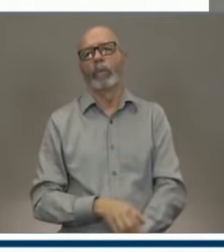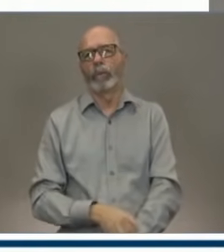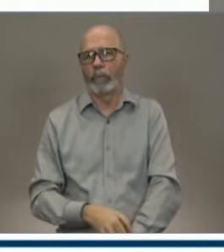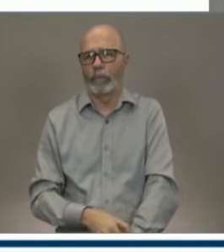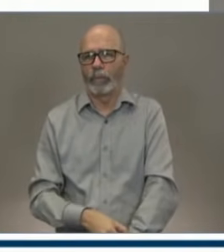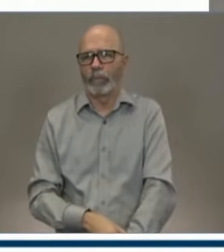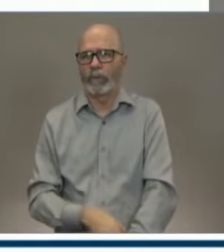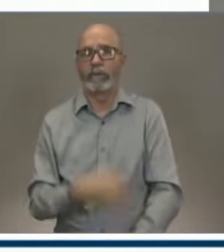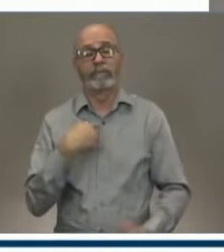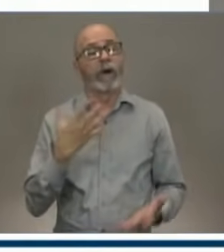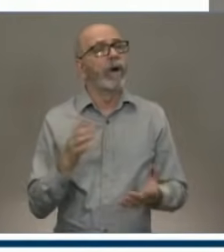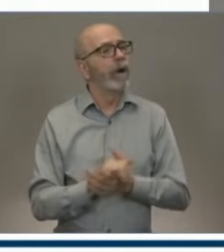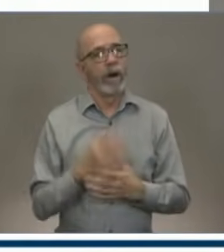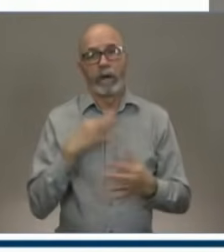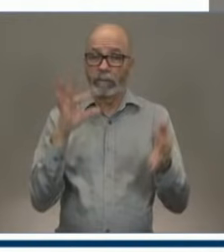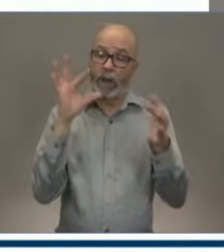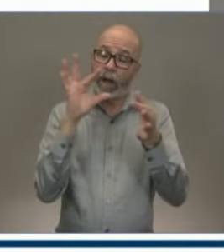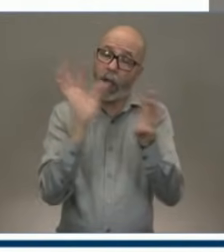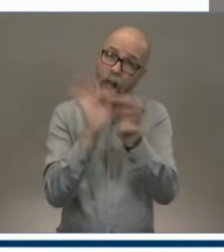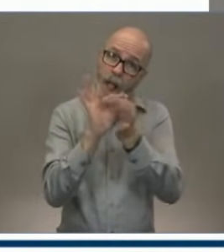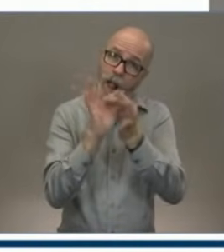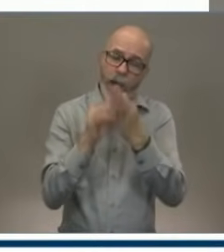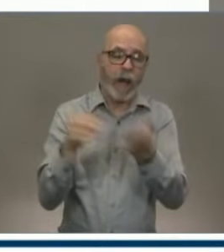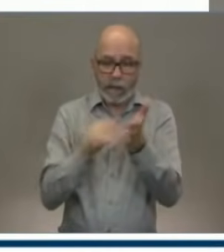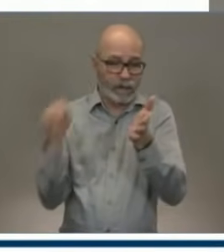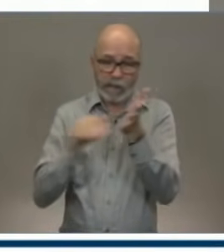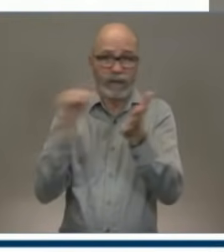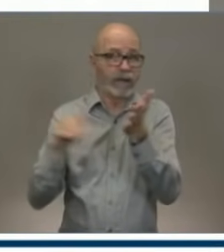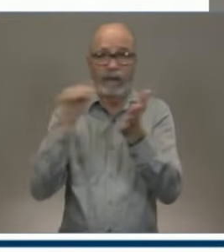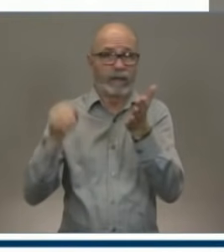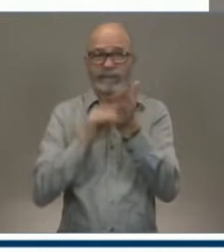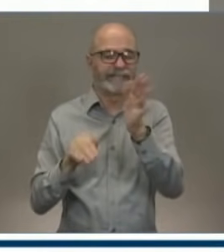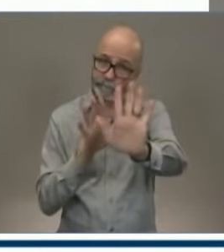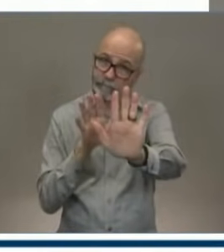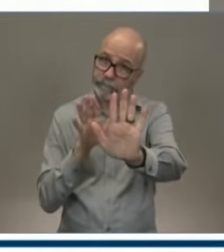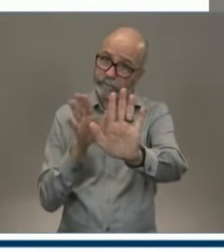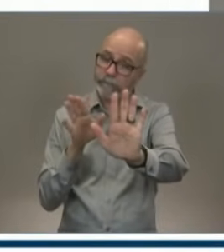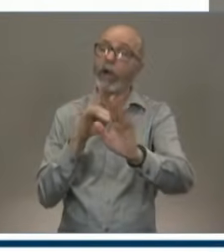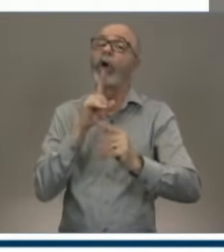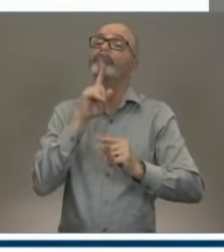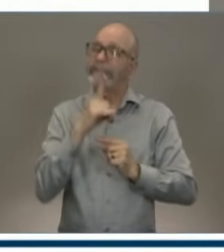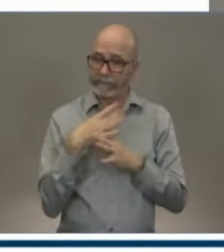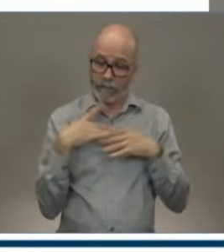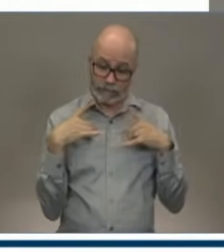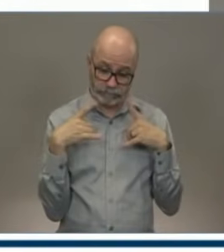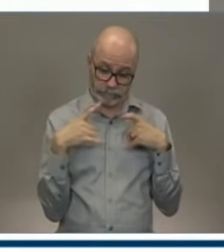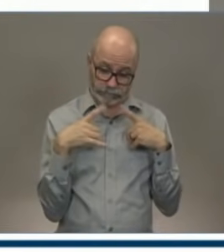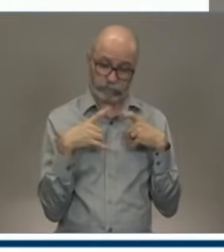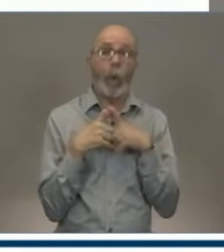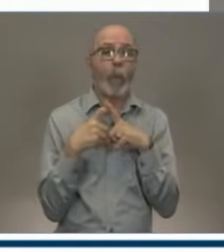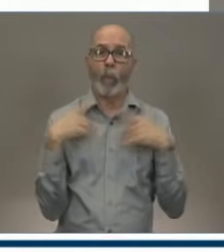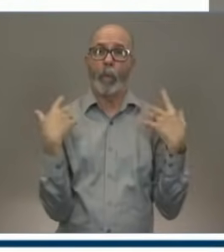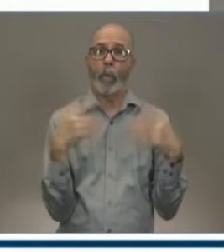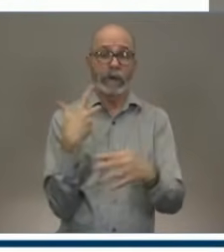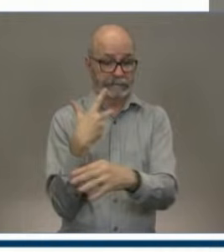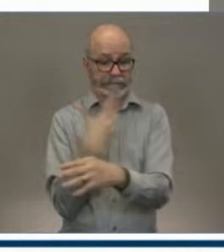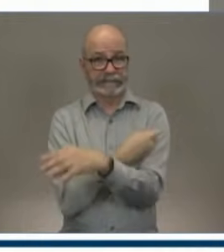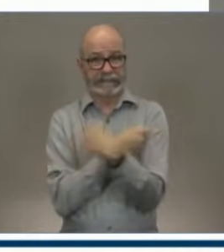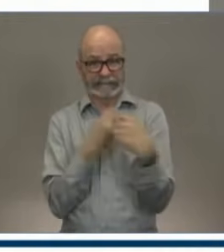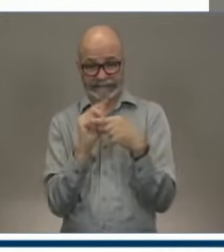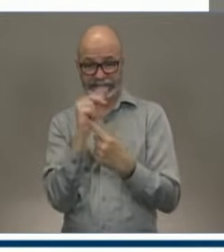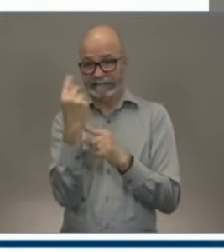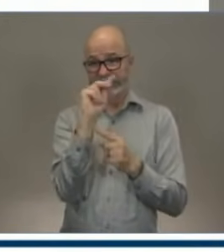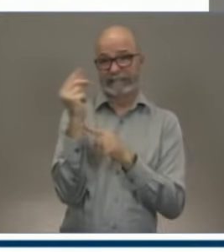the biggest and most complex, not just vaccine program, but I would argue the most complex healthcare initiative that we